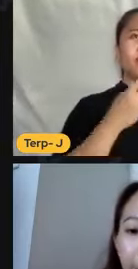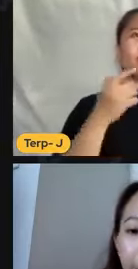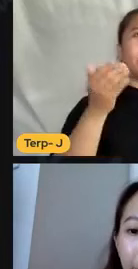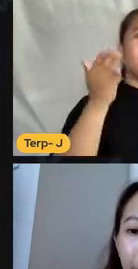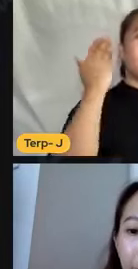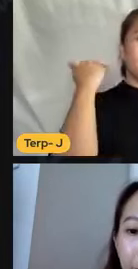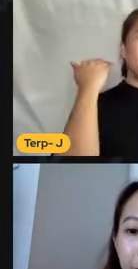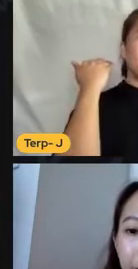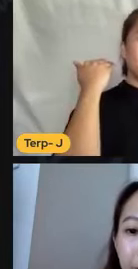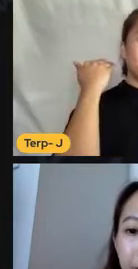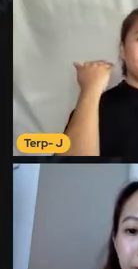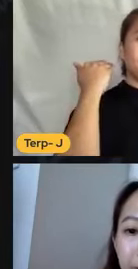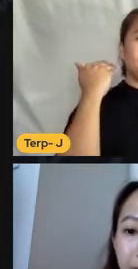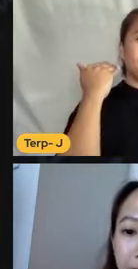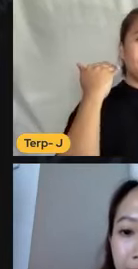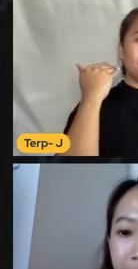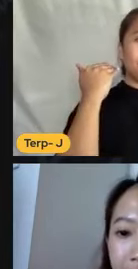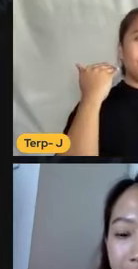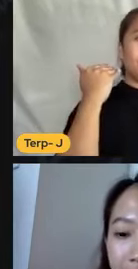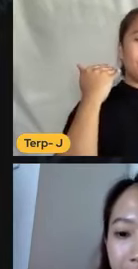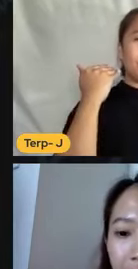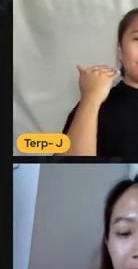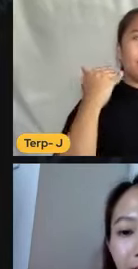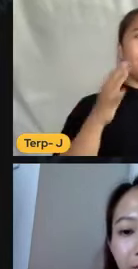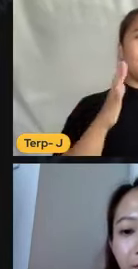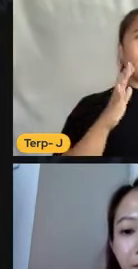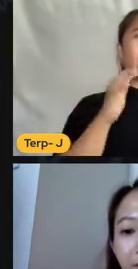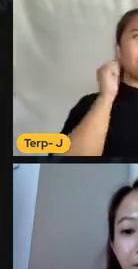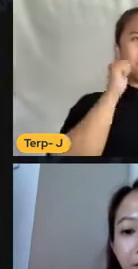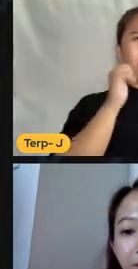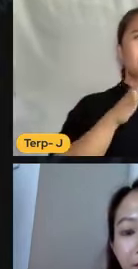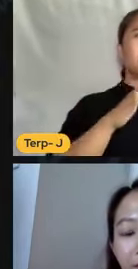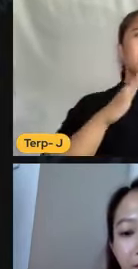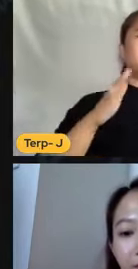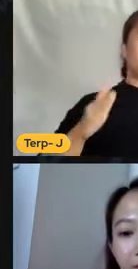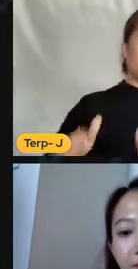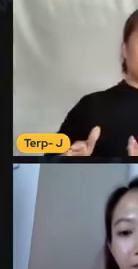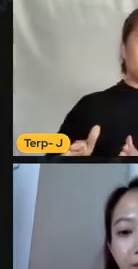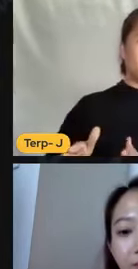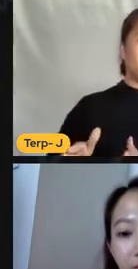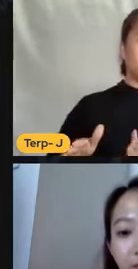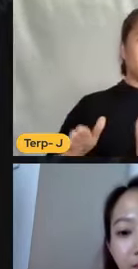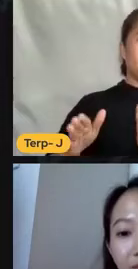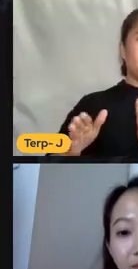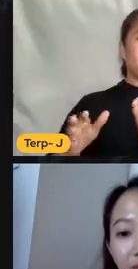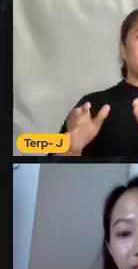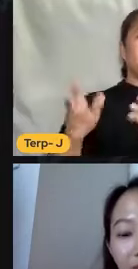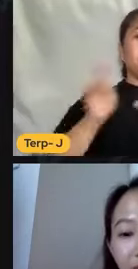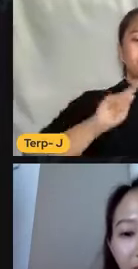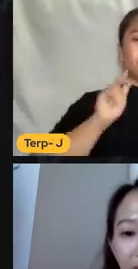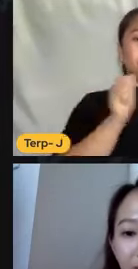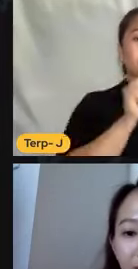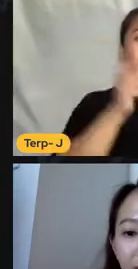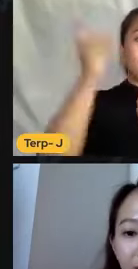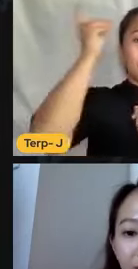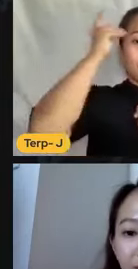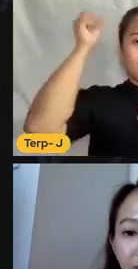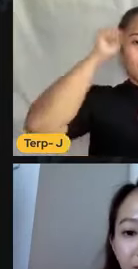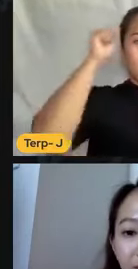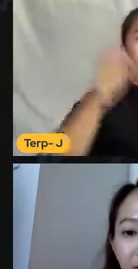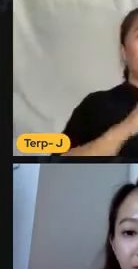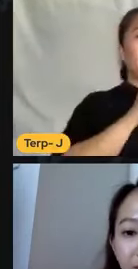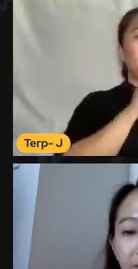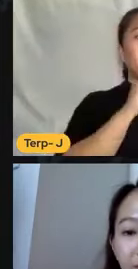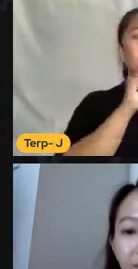people have always had conceptions on those with Down syndrome, but I honestly think that they are so